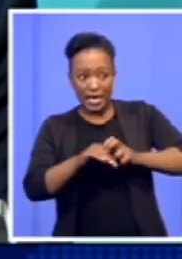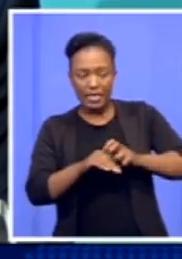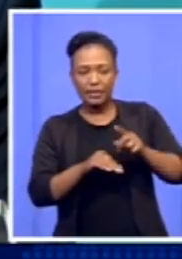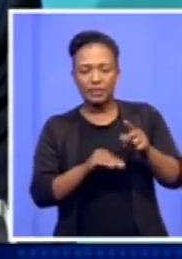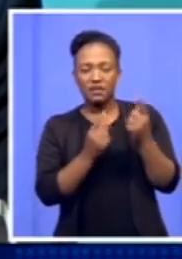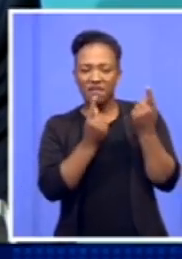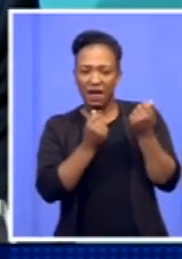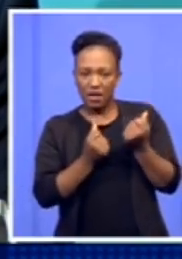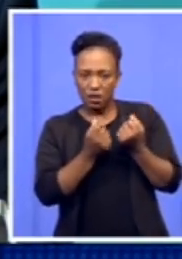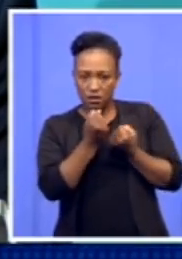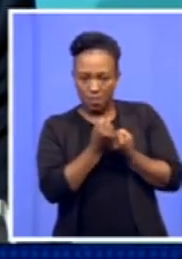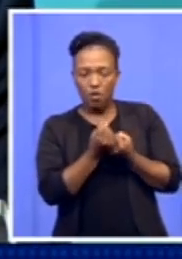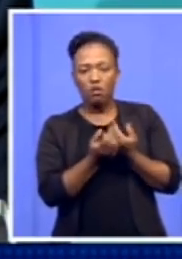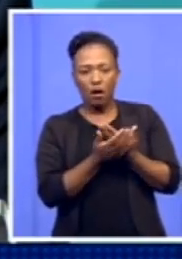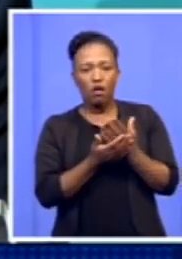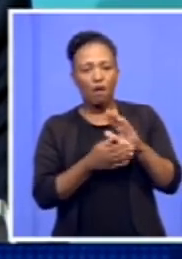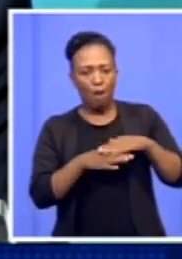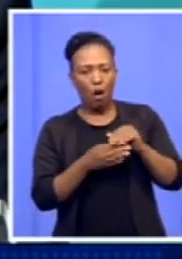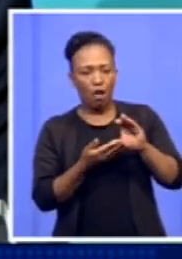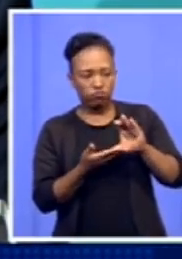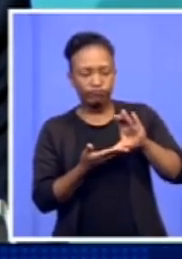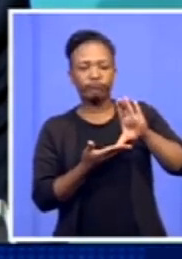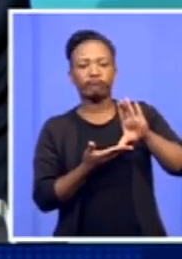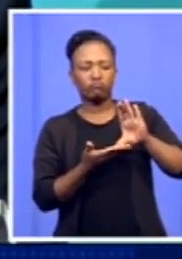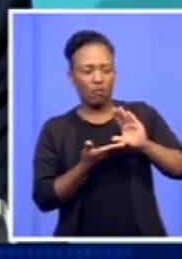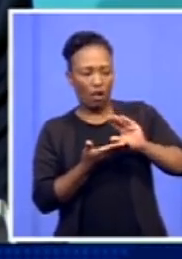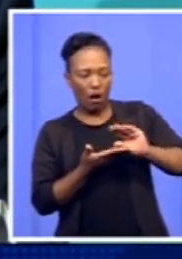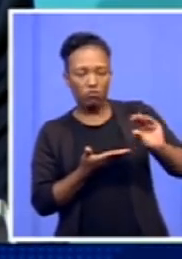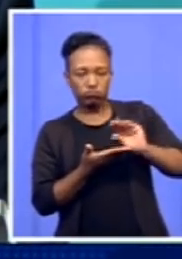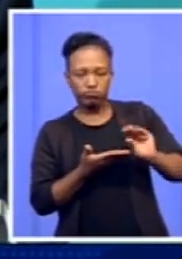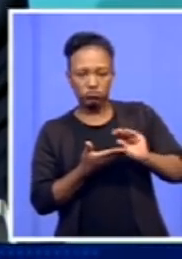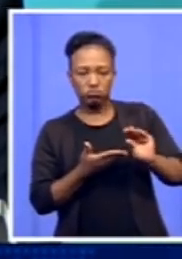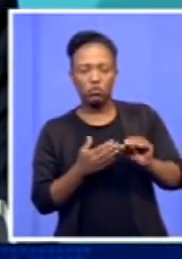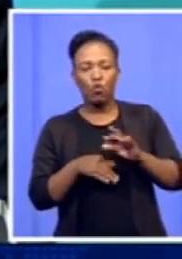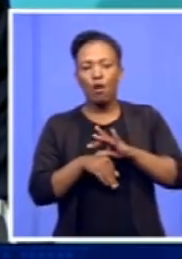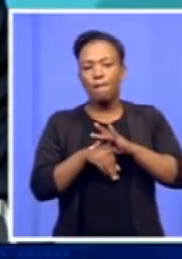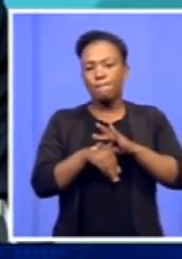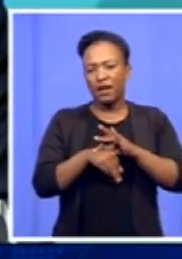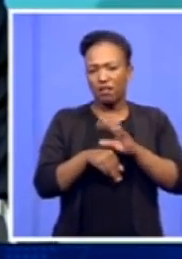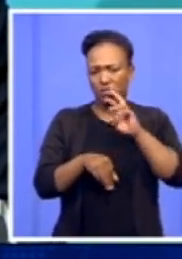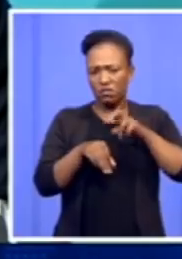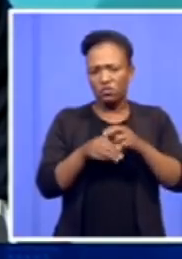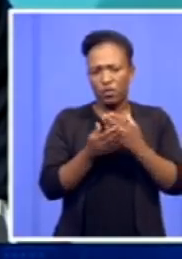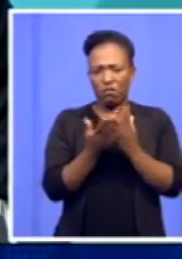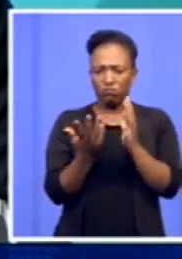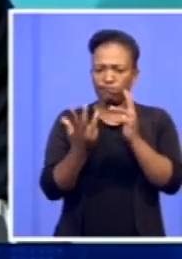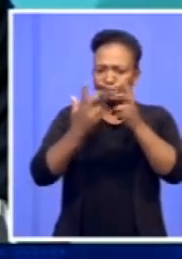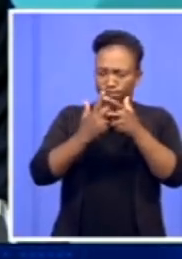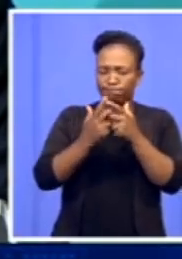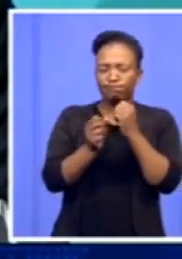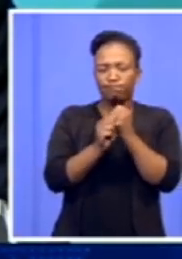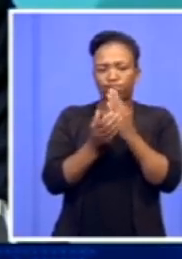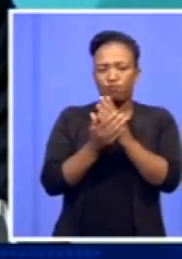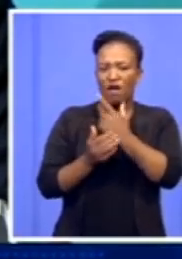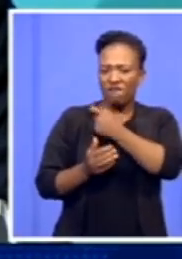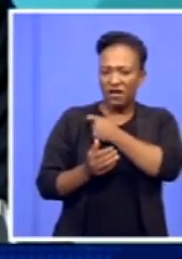can meet their medical needs and ensure that vaccines are distributed